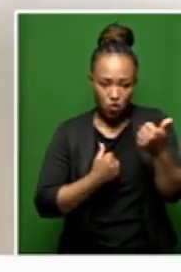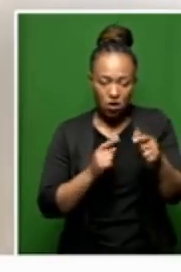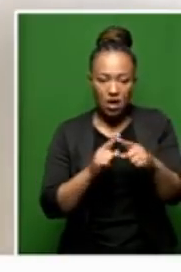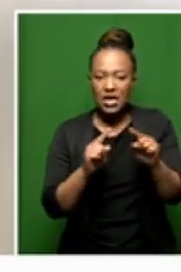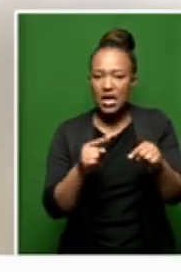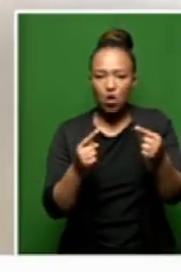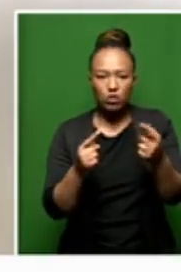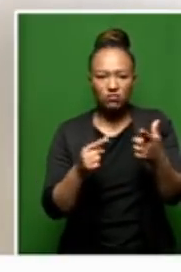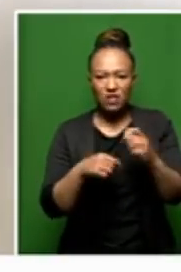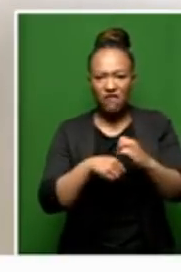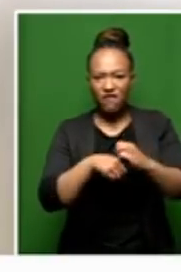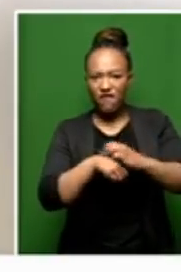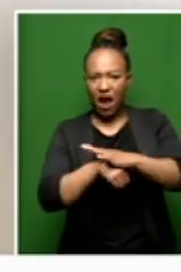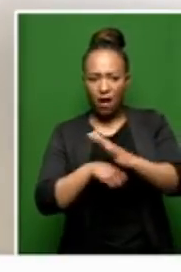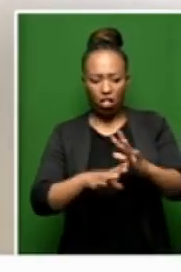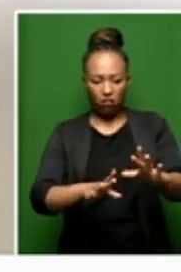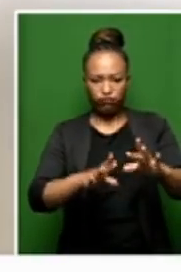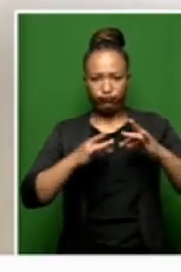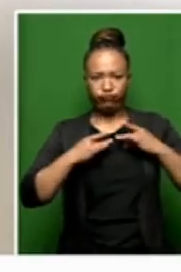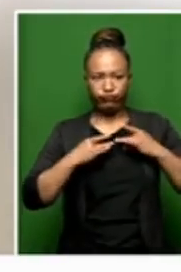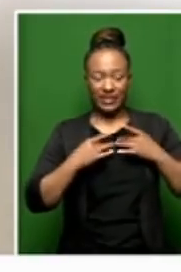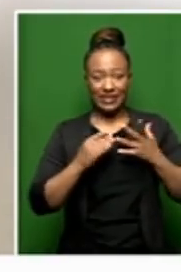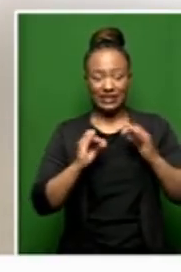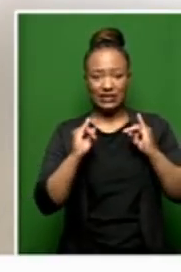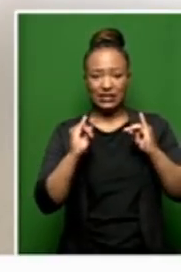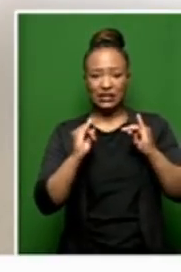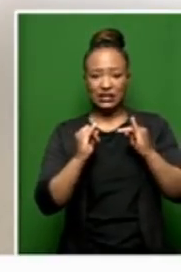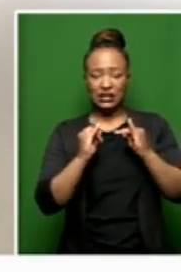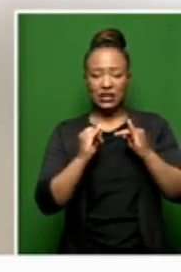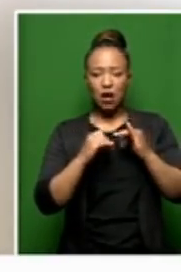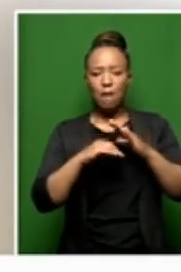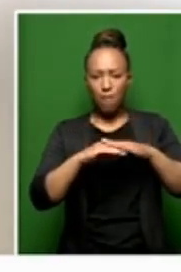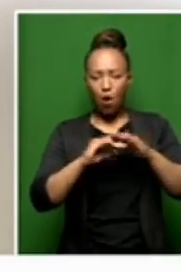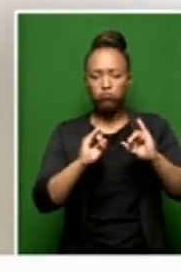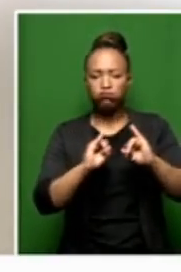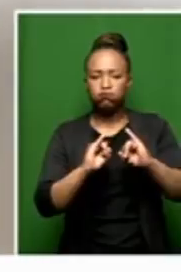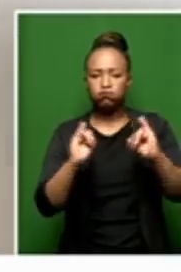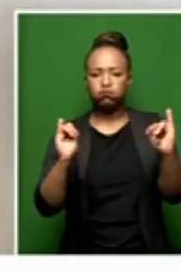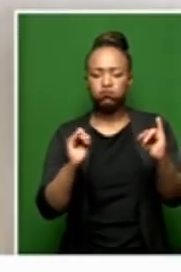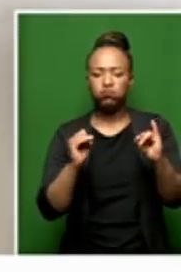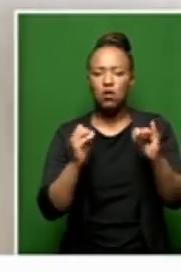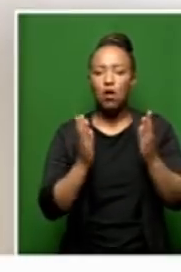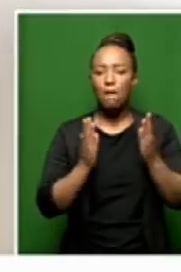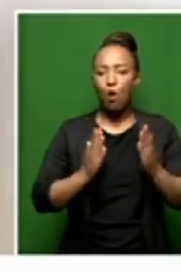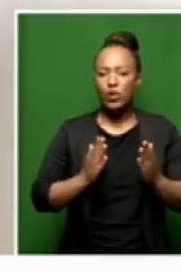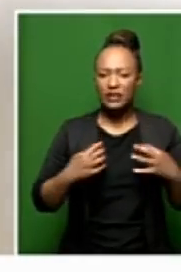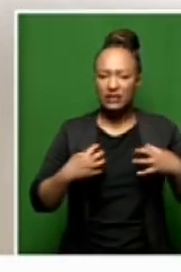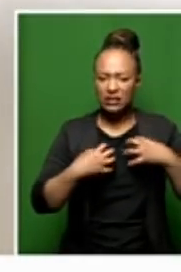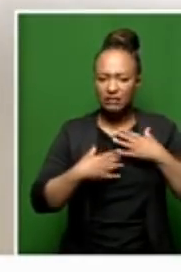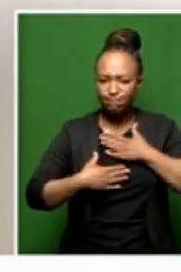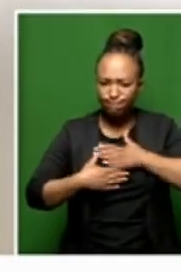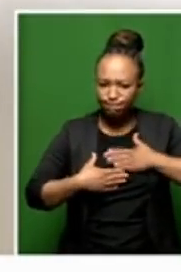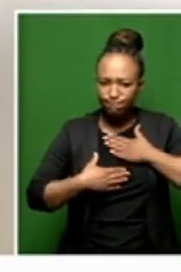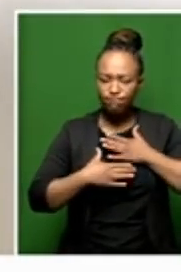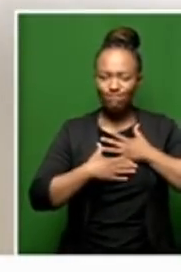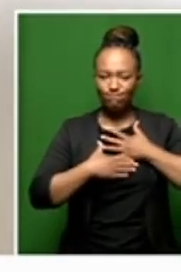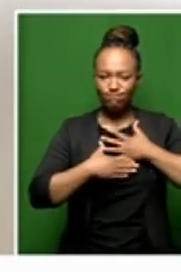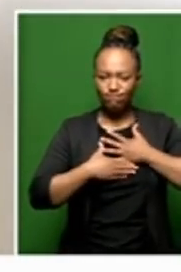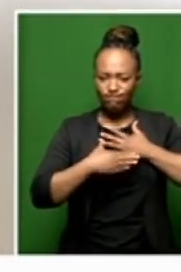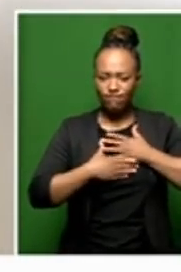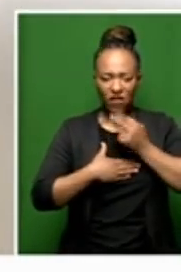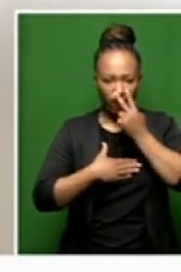that much amount of viral load, and it leads to severer multi-organ diseases or pneumonias and stuff, which still happens in